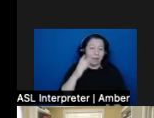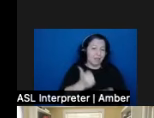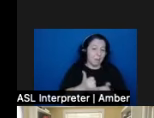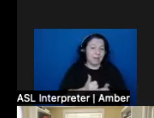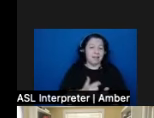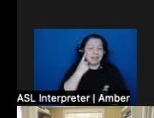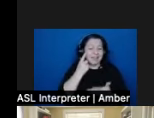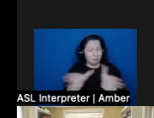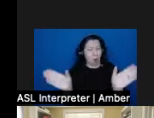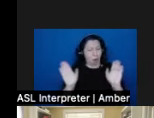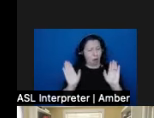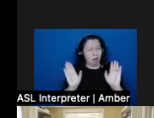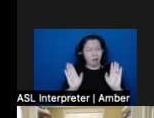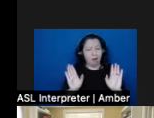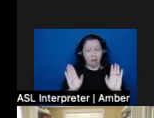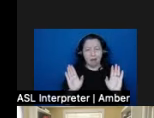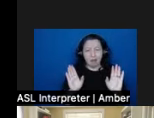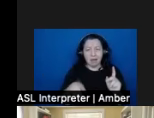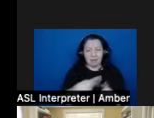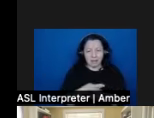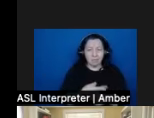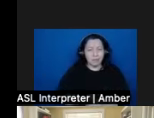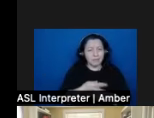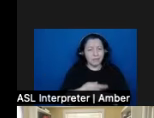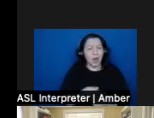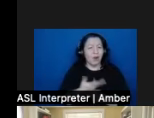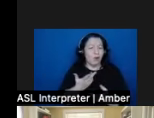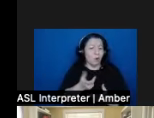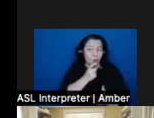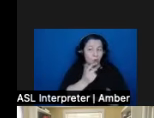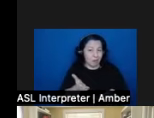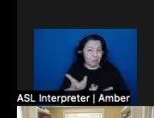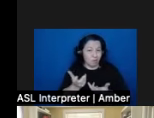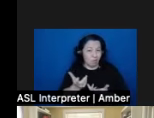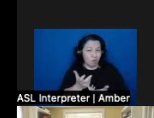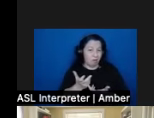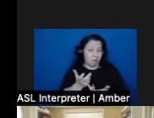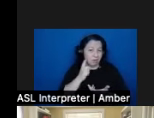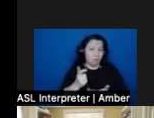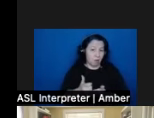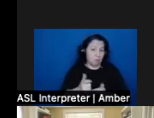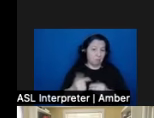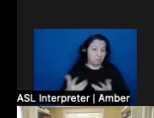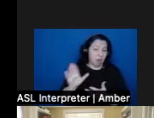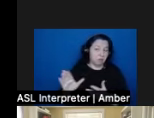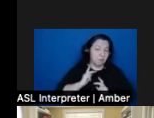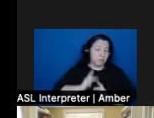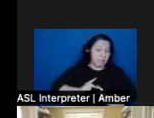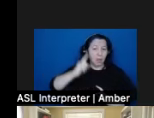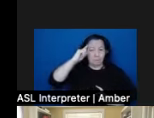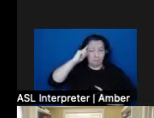to access, and who they might want, helping provide their physical and mental